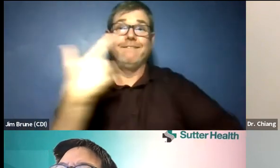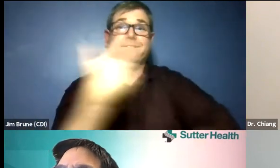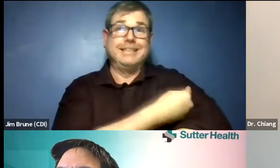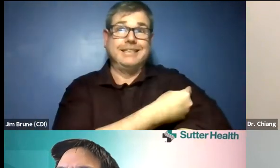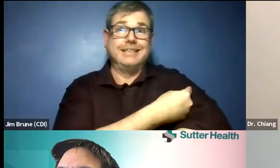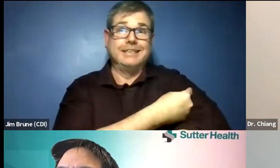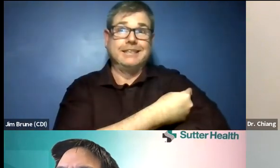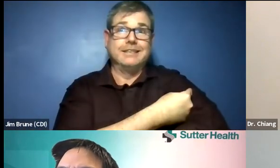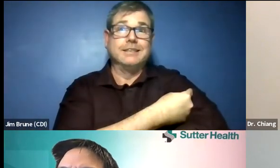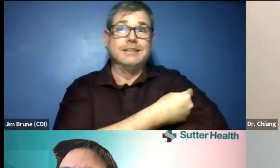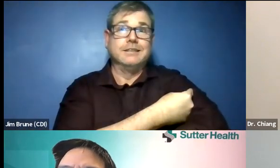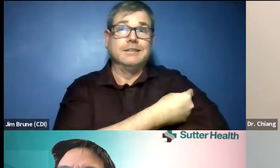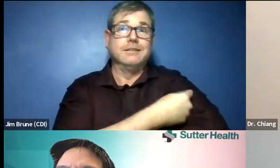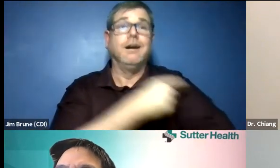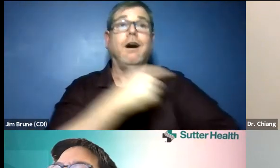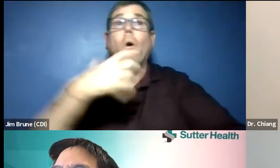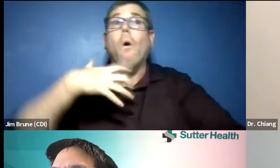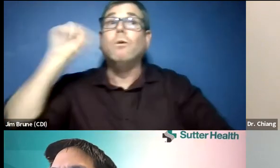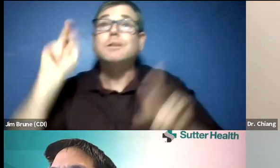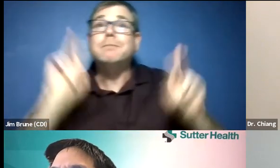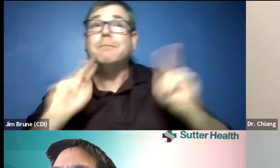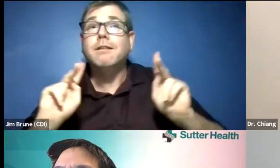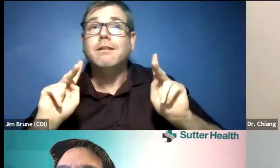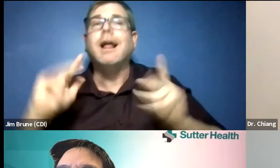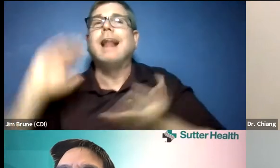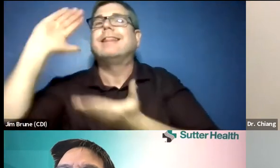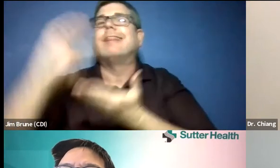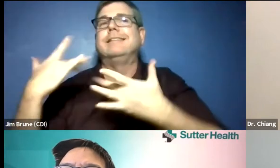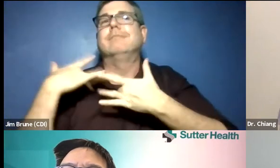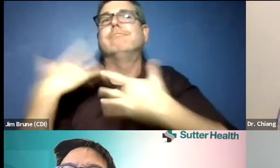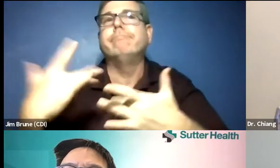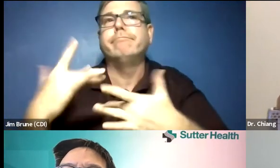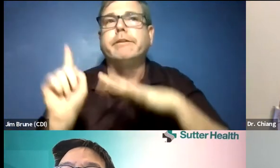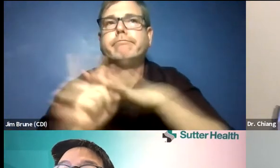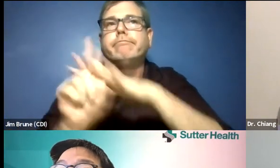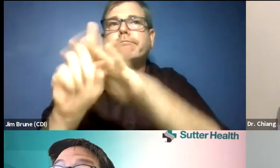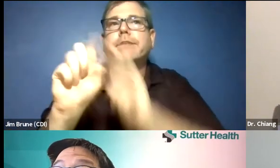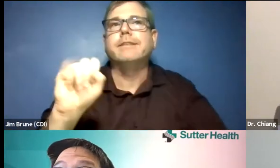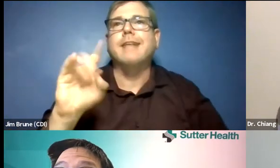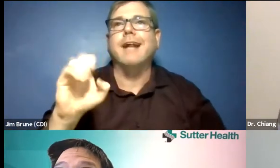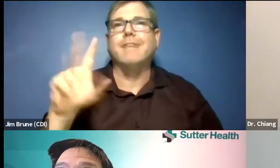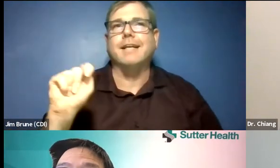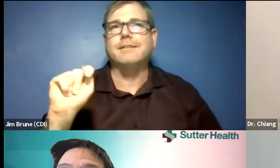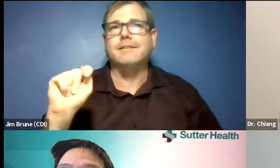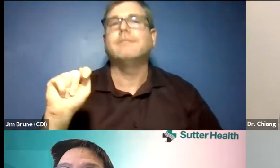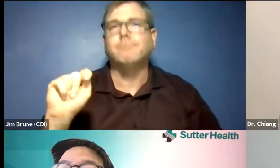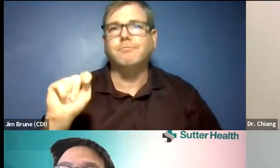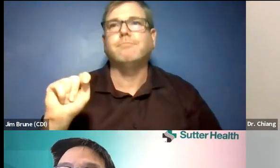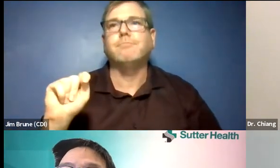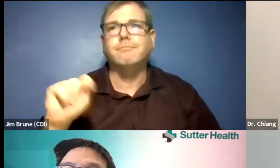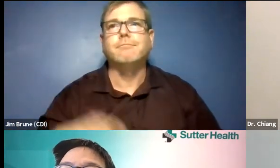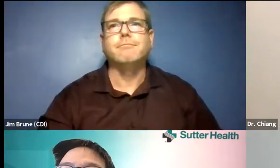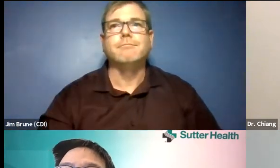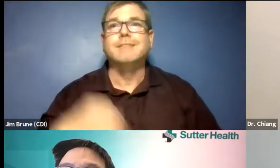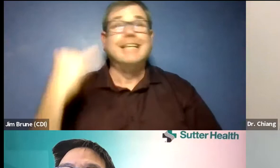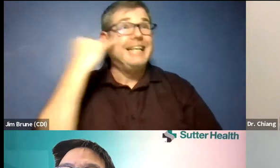less likely for you to have an effect. So the fact that you don't have any